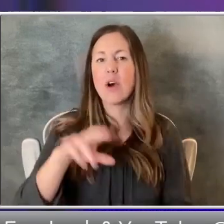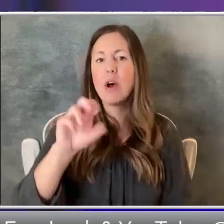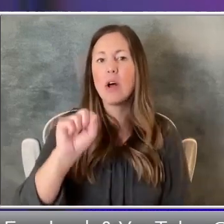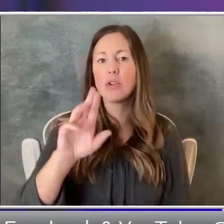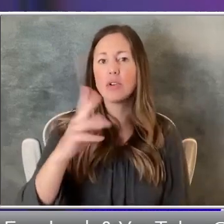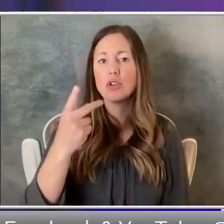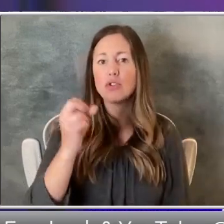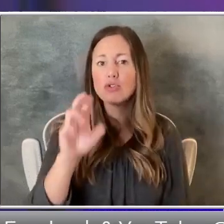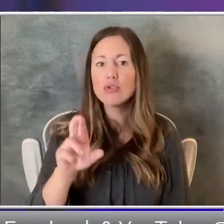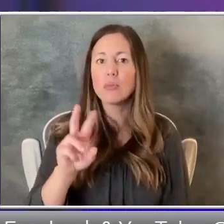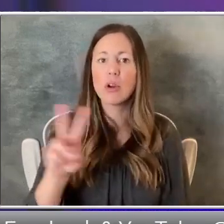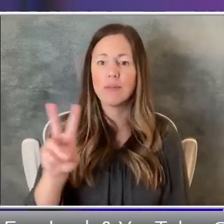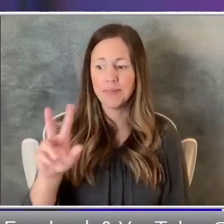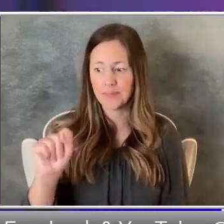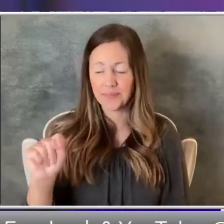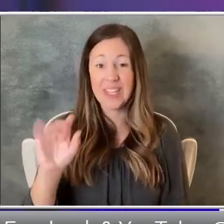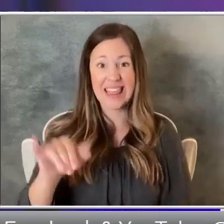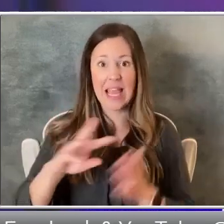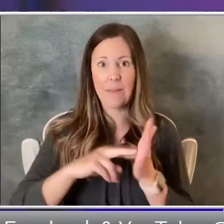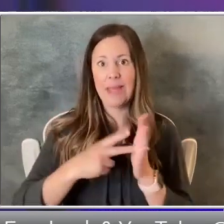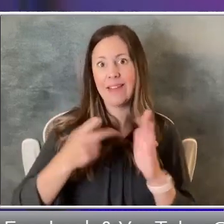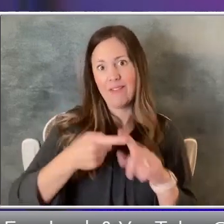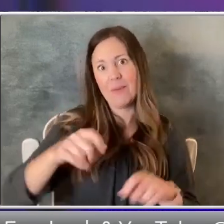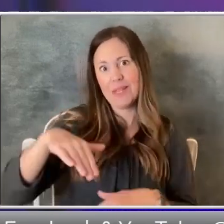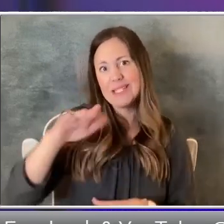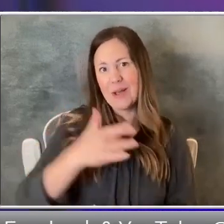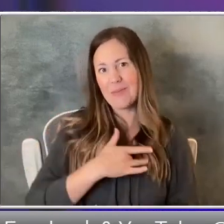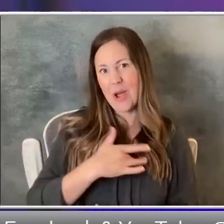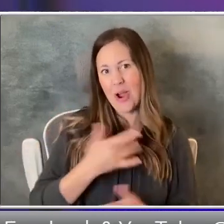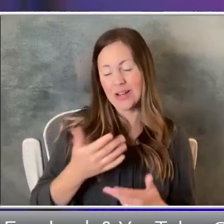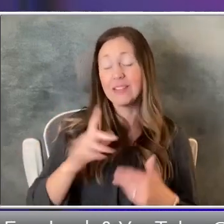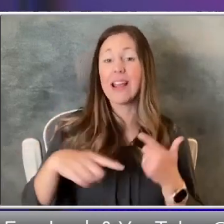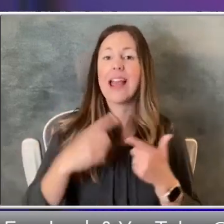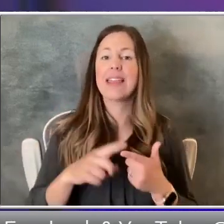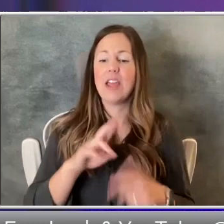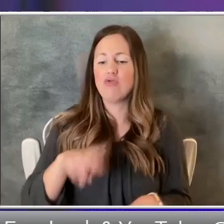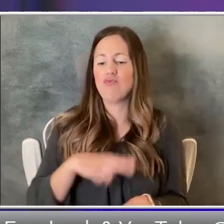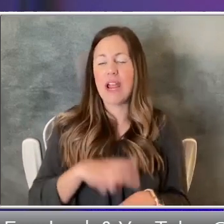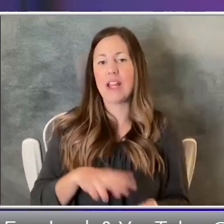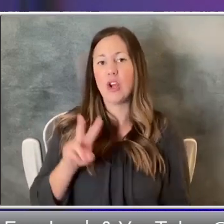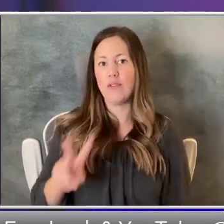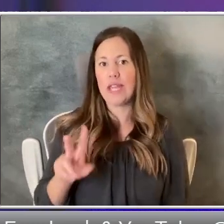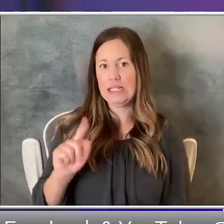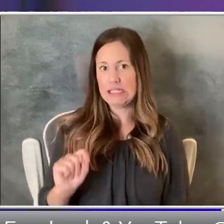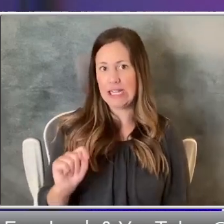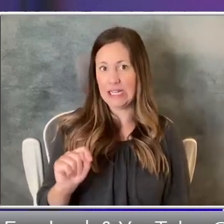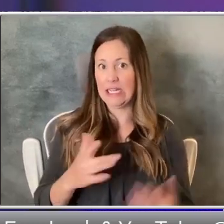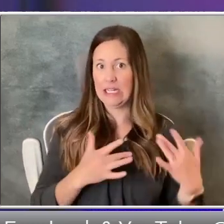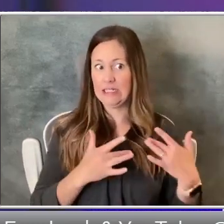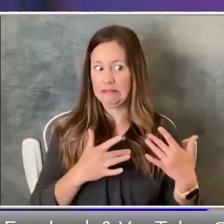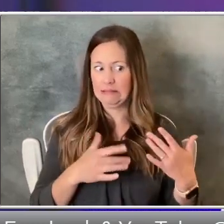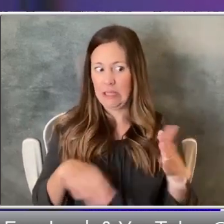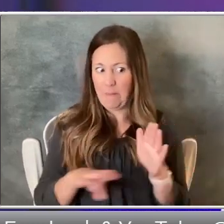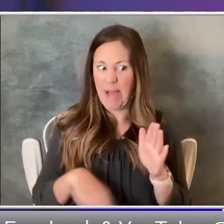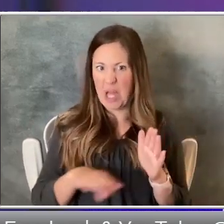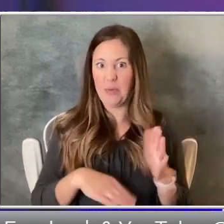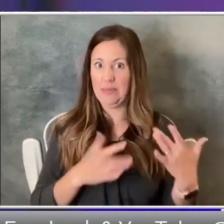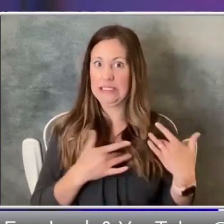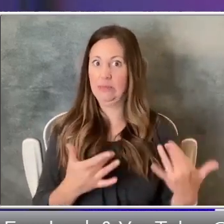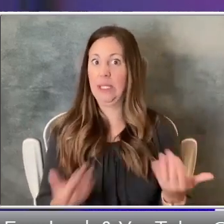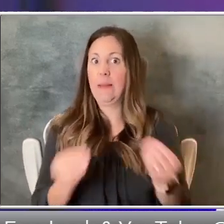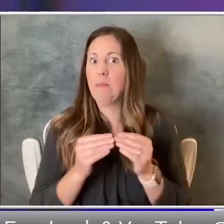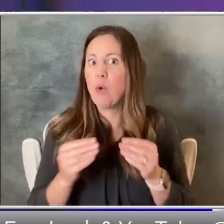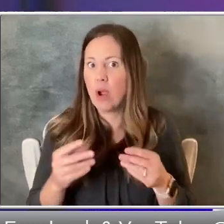way of saying from the top chamber of the heart. And then ventricular tachycardia, which is typically more concerning, is when the bottom chamber of the